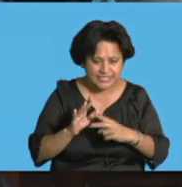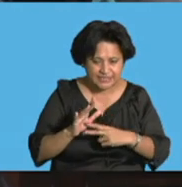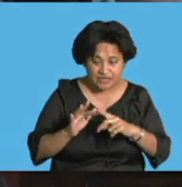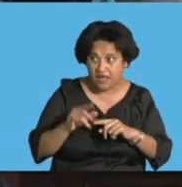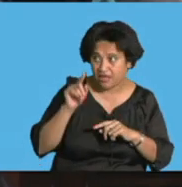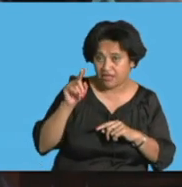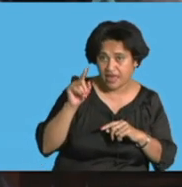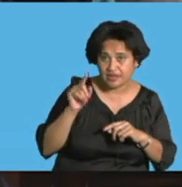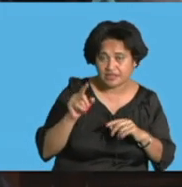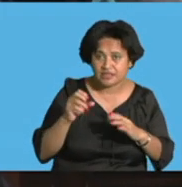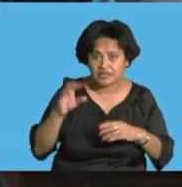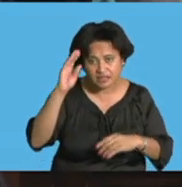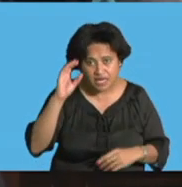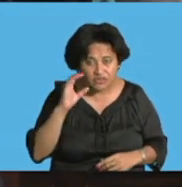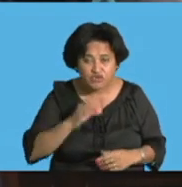reached 1